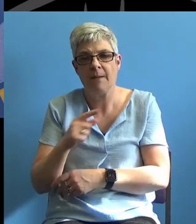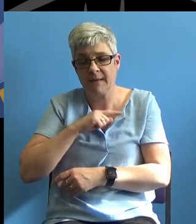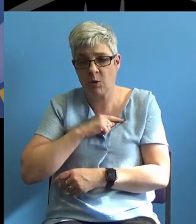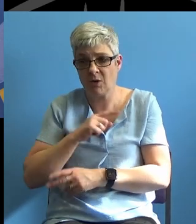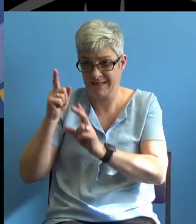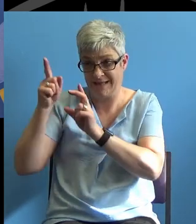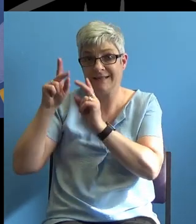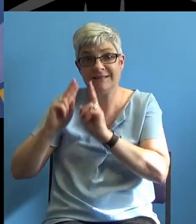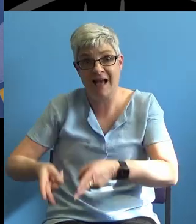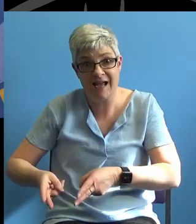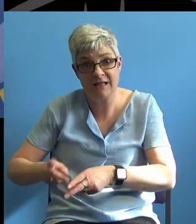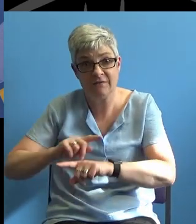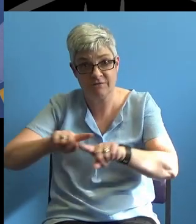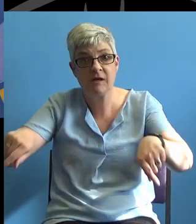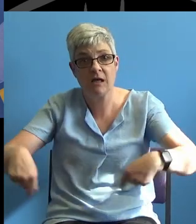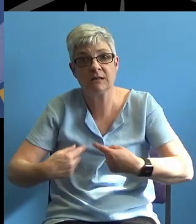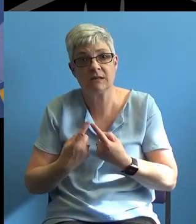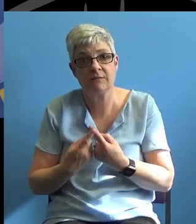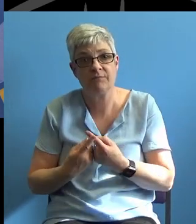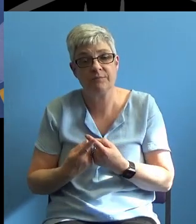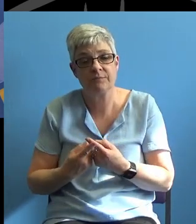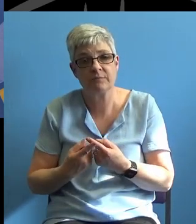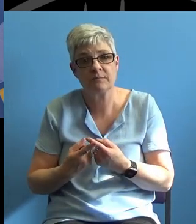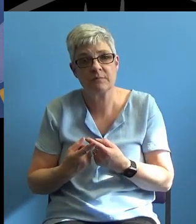For he died for us.